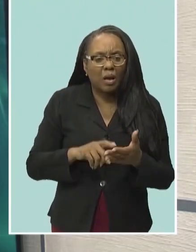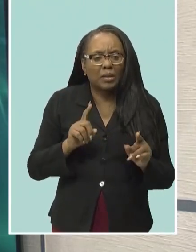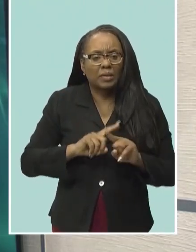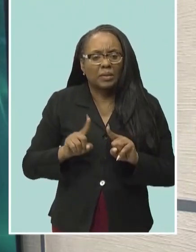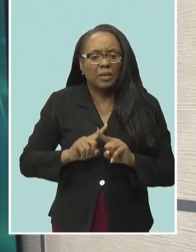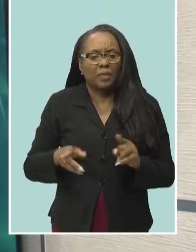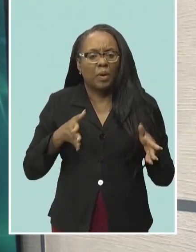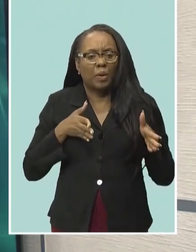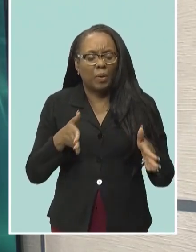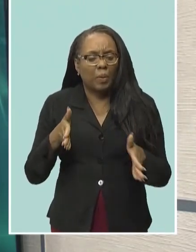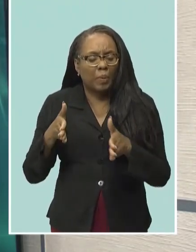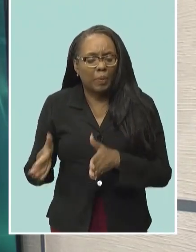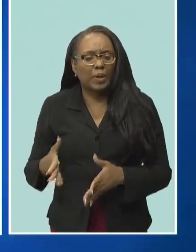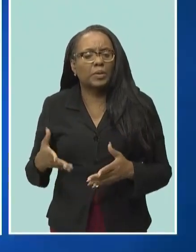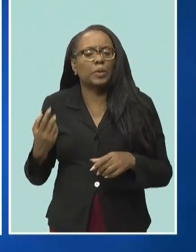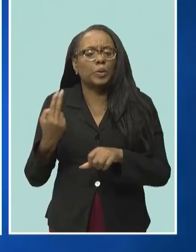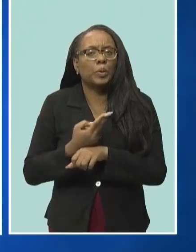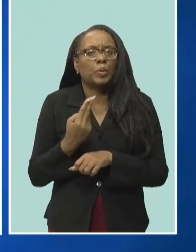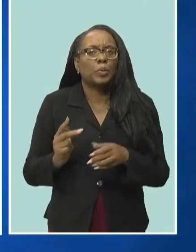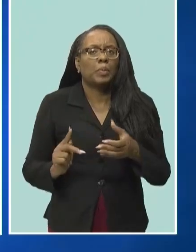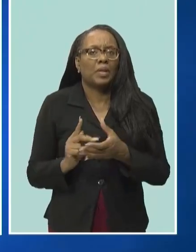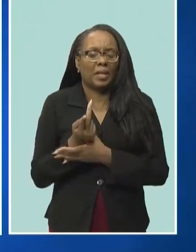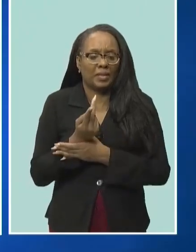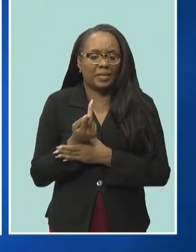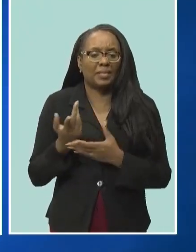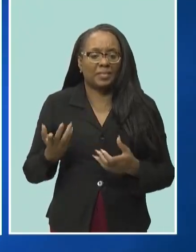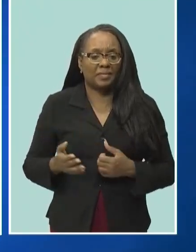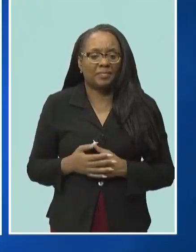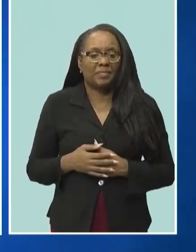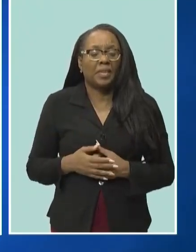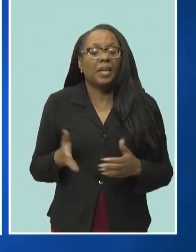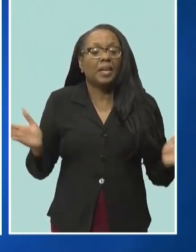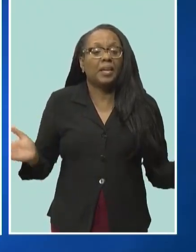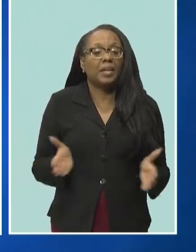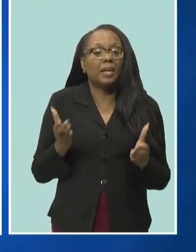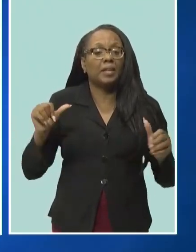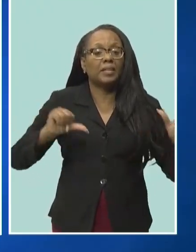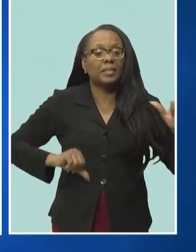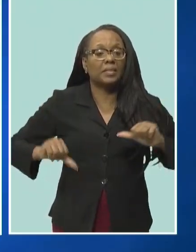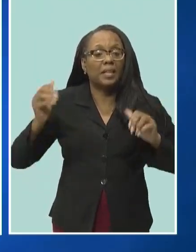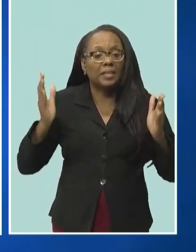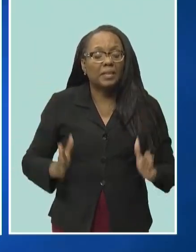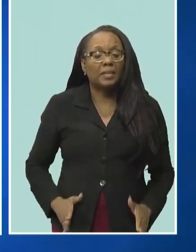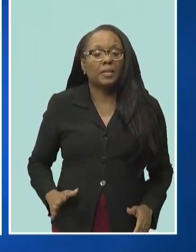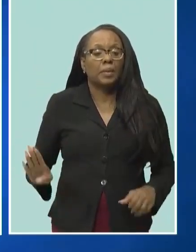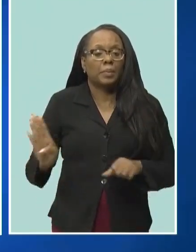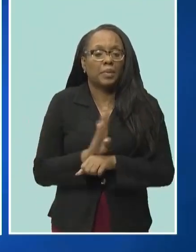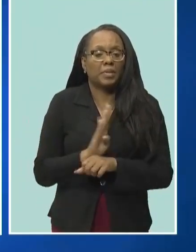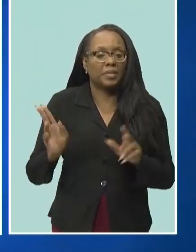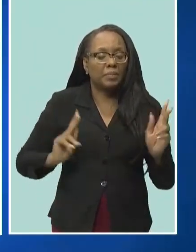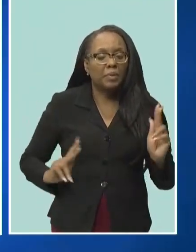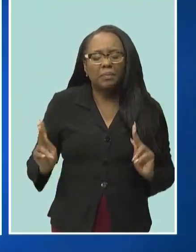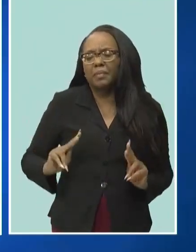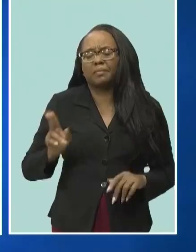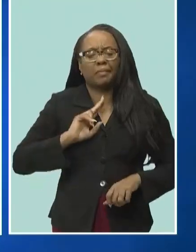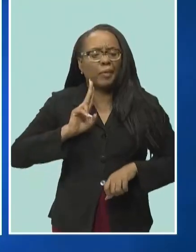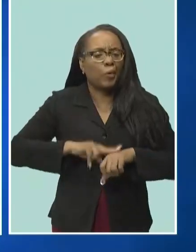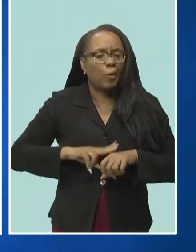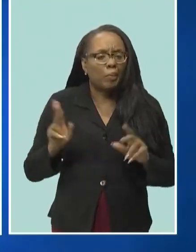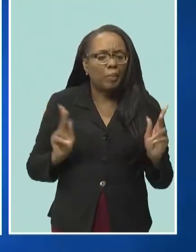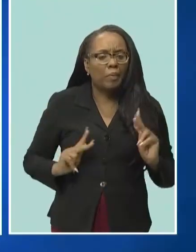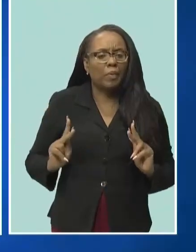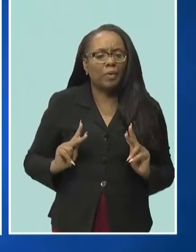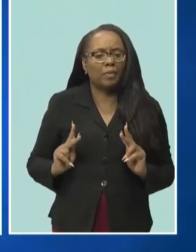from Barbados' plants. Export Barbados' newest challenge is encouraging local scientists, innovators, entrepreneurs, and ordinary citizens to